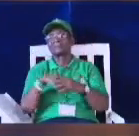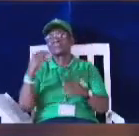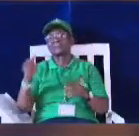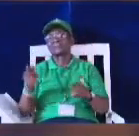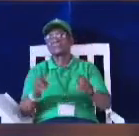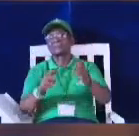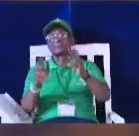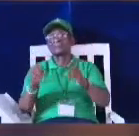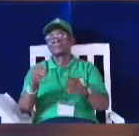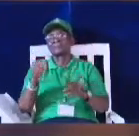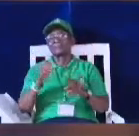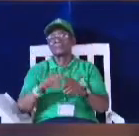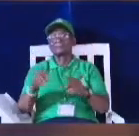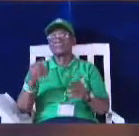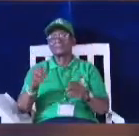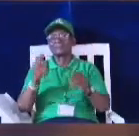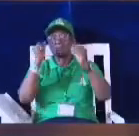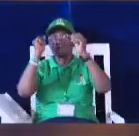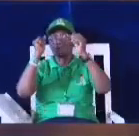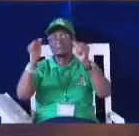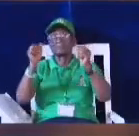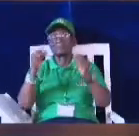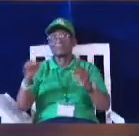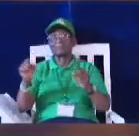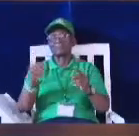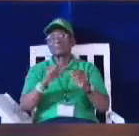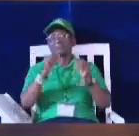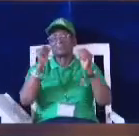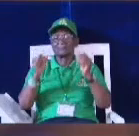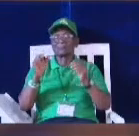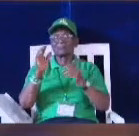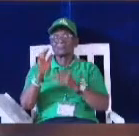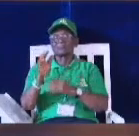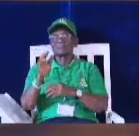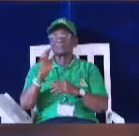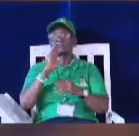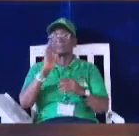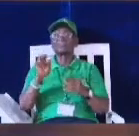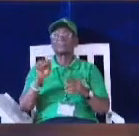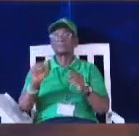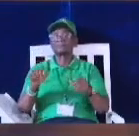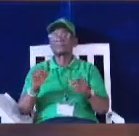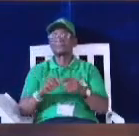for the power of the Almighty God to be able to do his work.